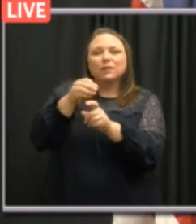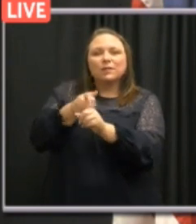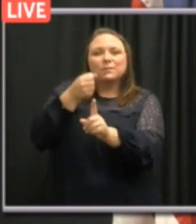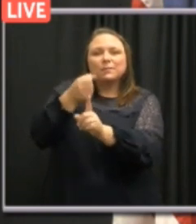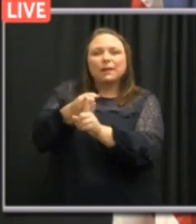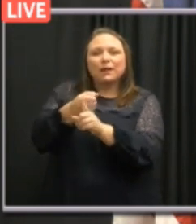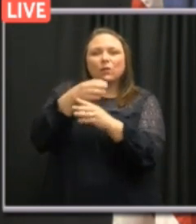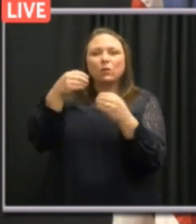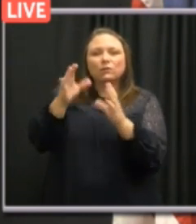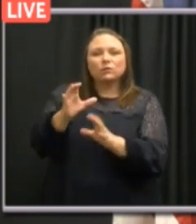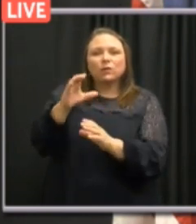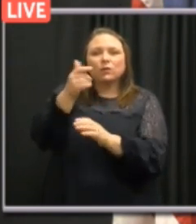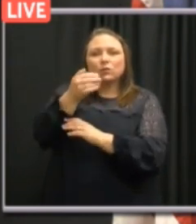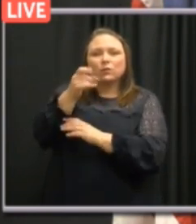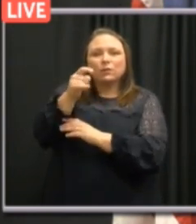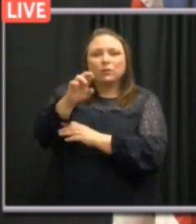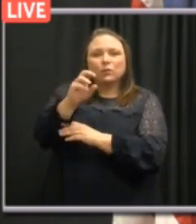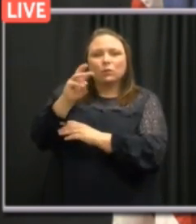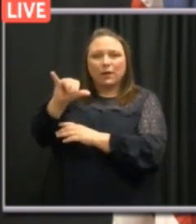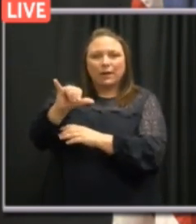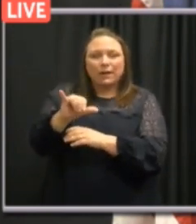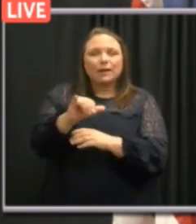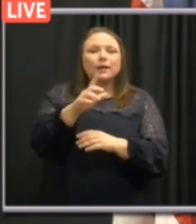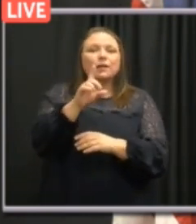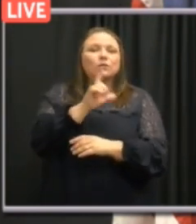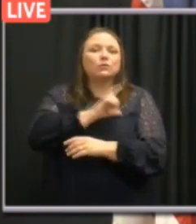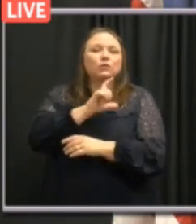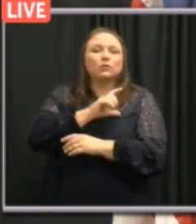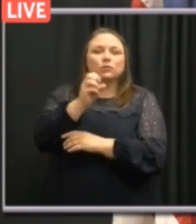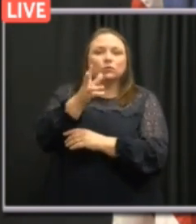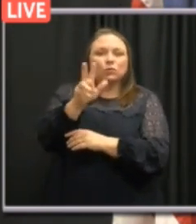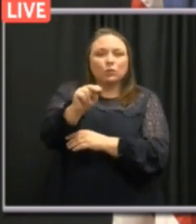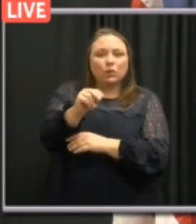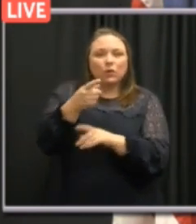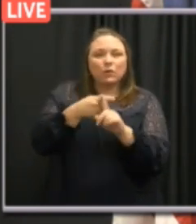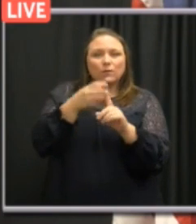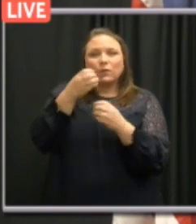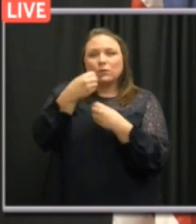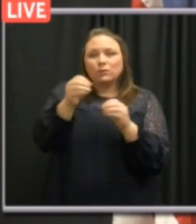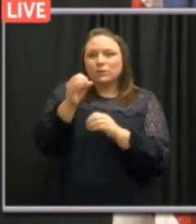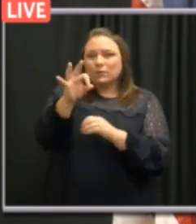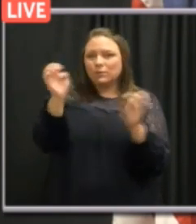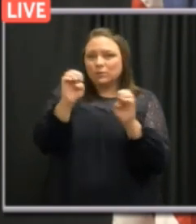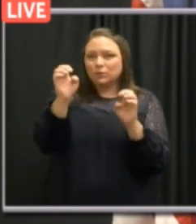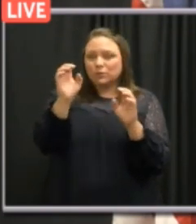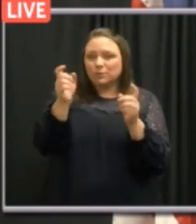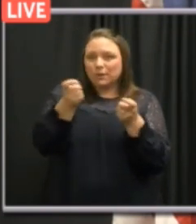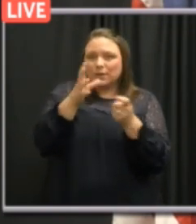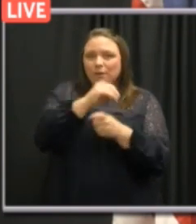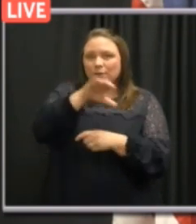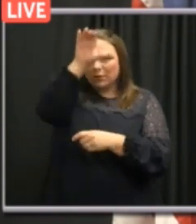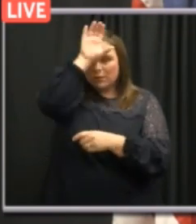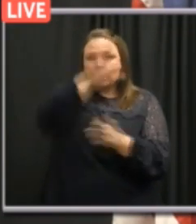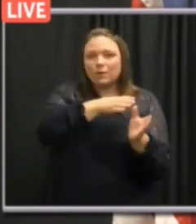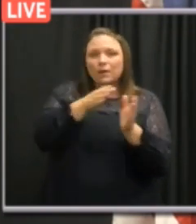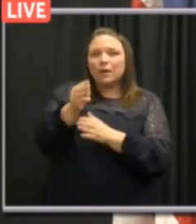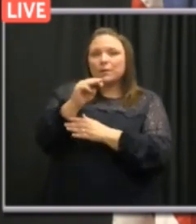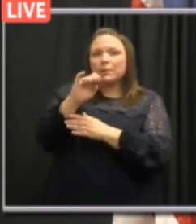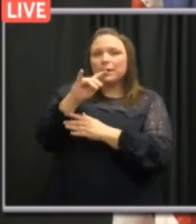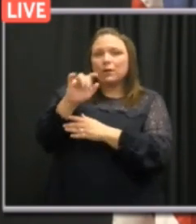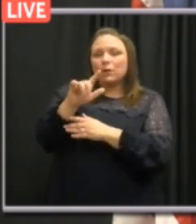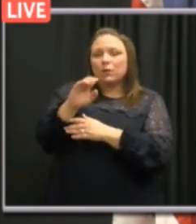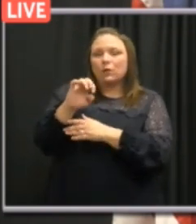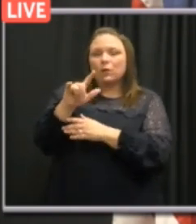of Greater Nashville. Director Chief William Swan of the Office of Emergency Management and Nashville Fire Department, and Dr. Michael